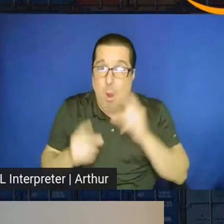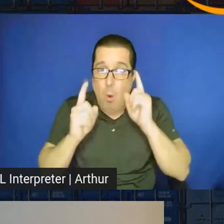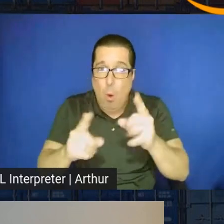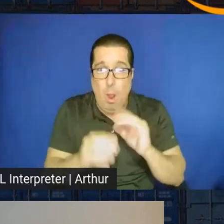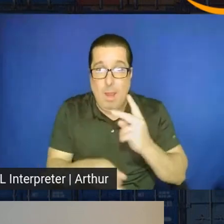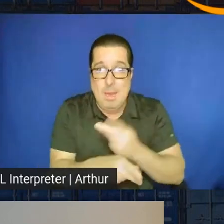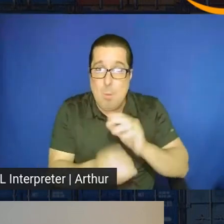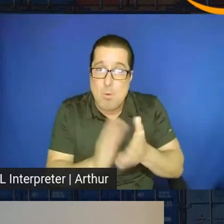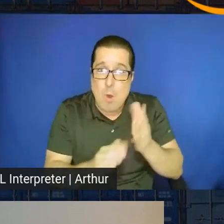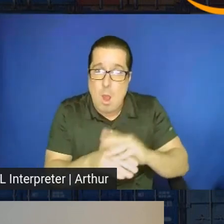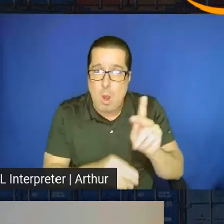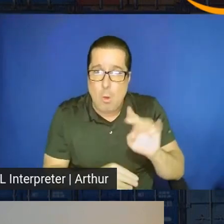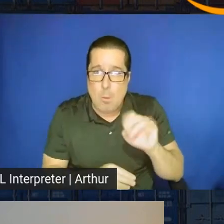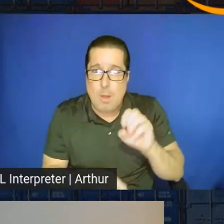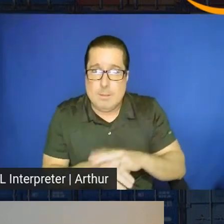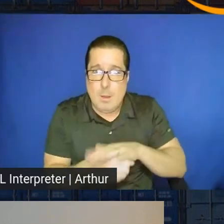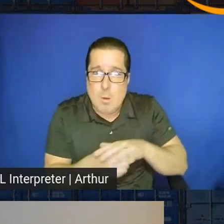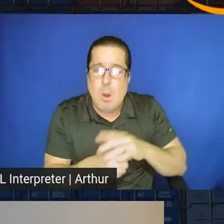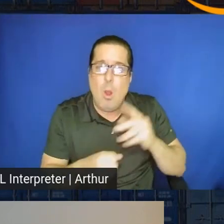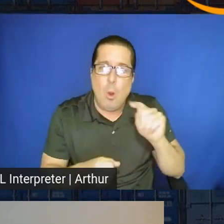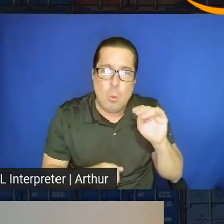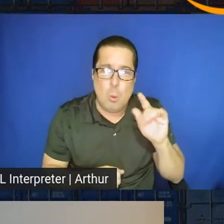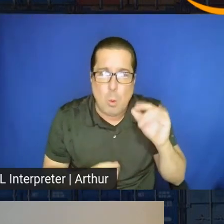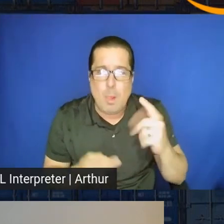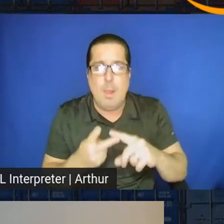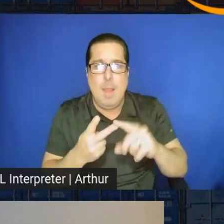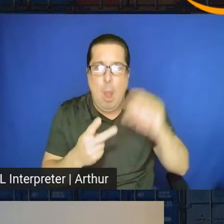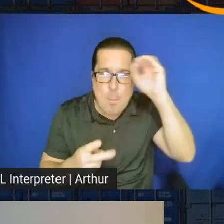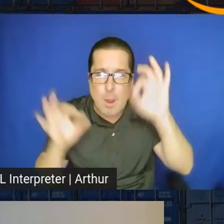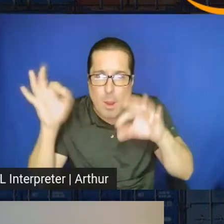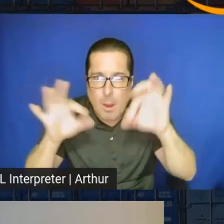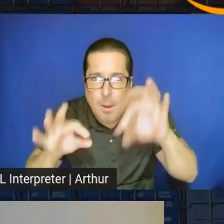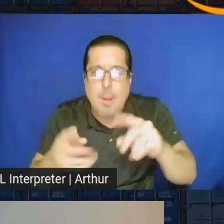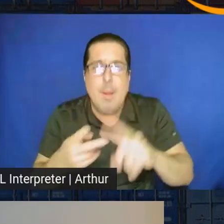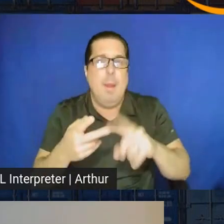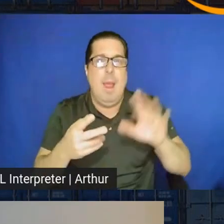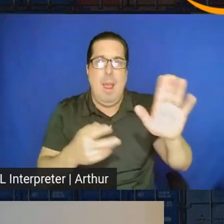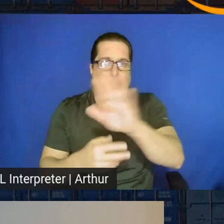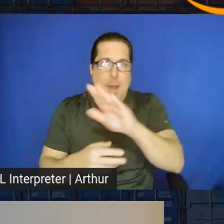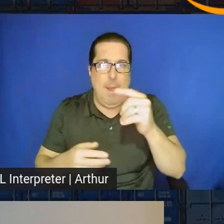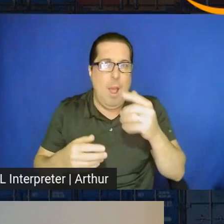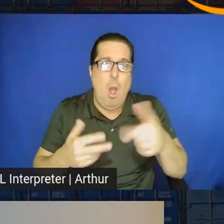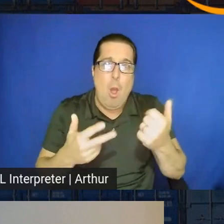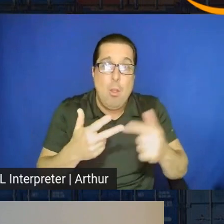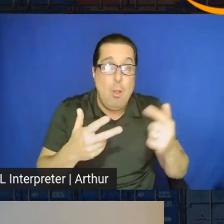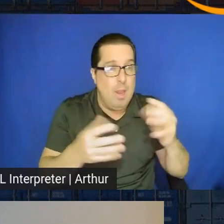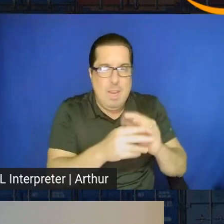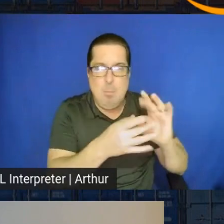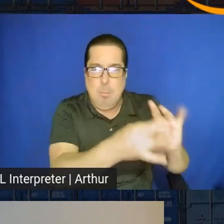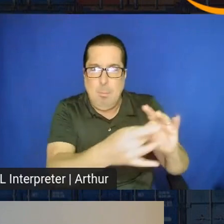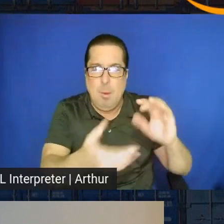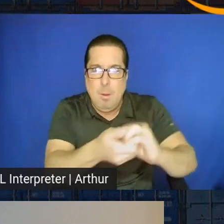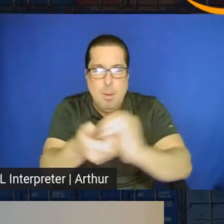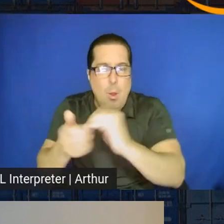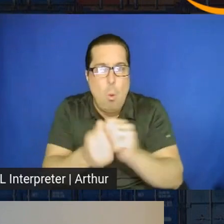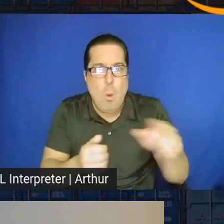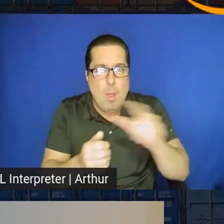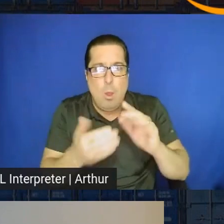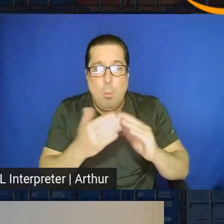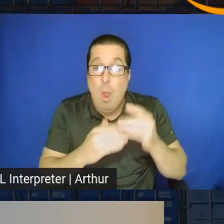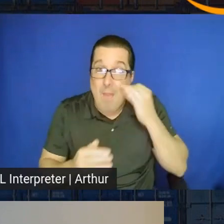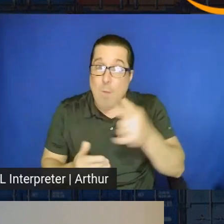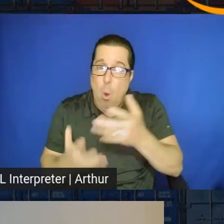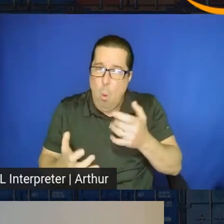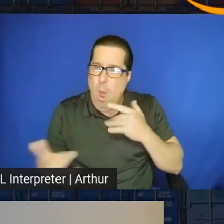using tooling and opinionation that is equivalent to what we give Kubernetes in the cloud. And if they want to, they can reach